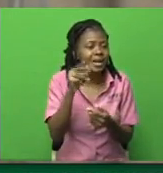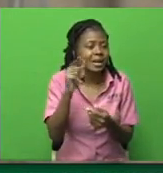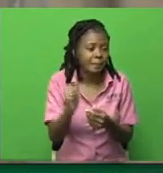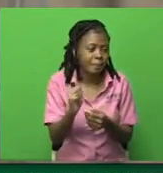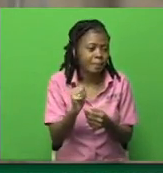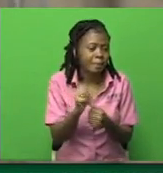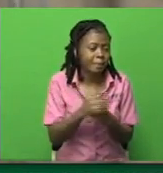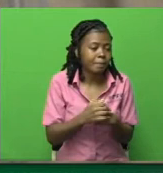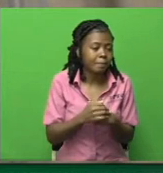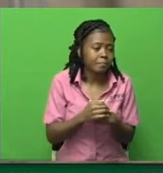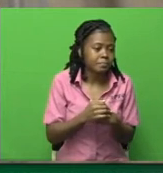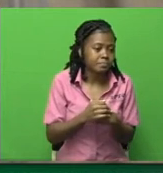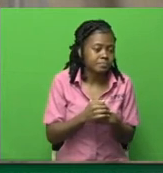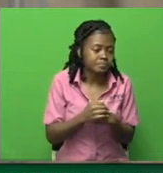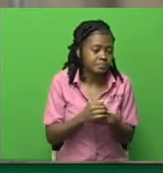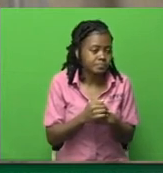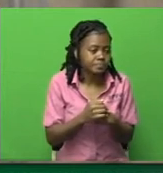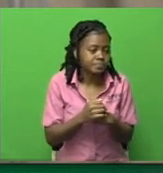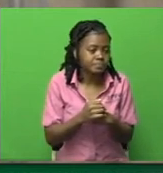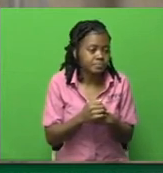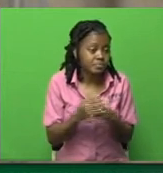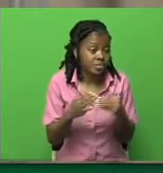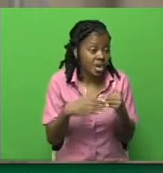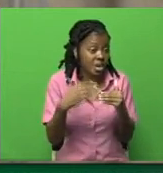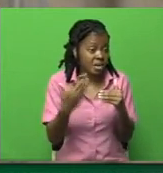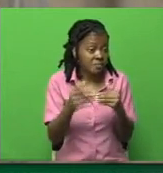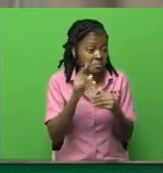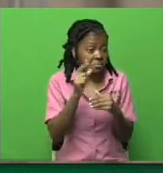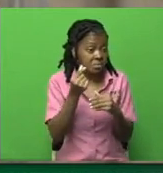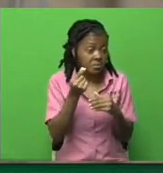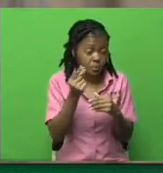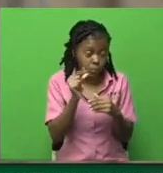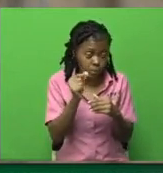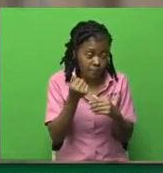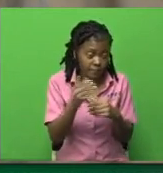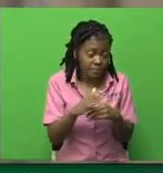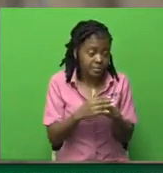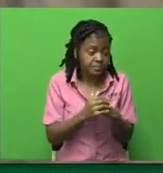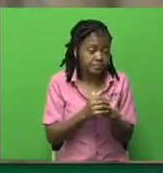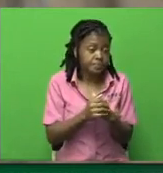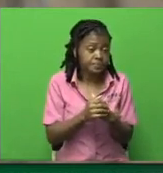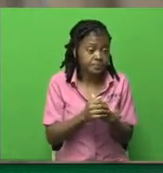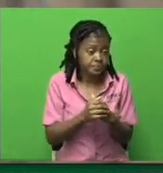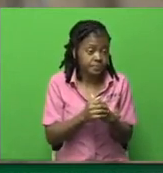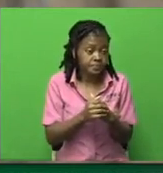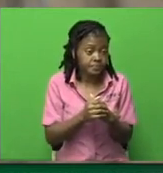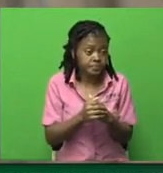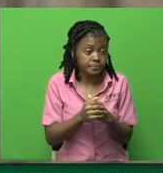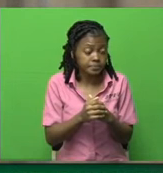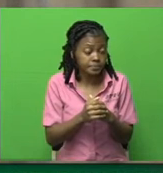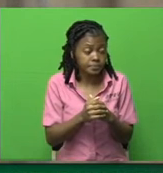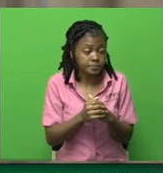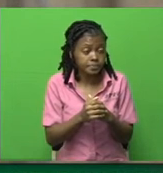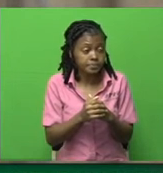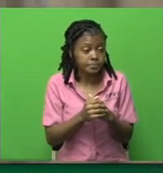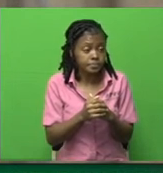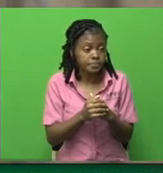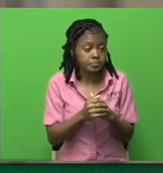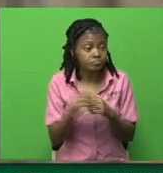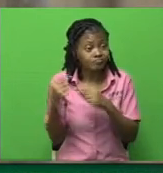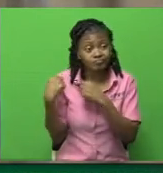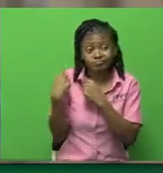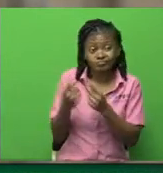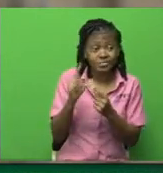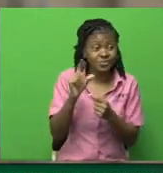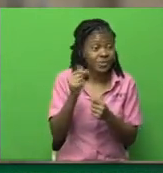post general election 2015 Mr Deputy speaker up to 2015